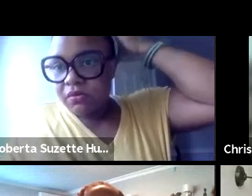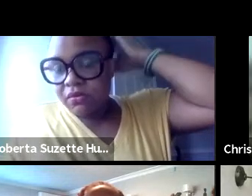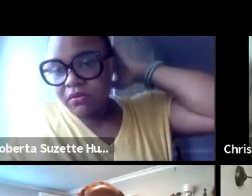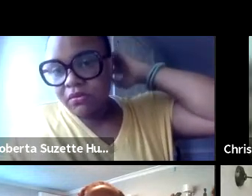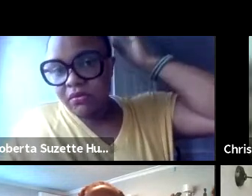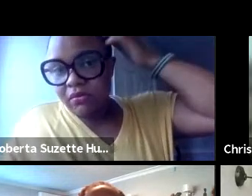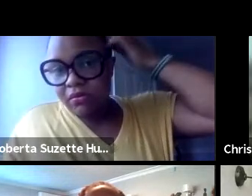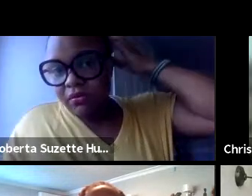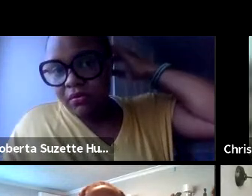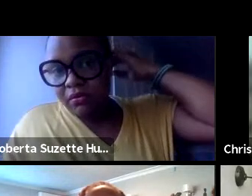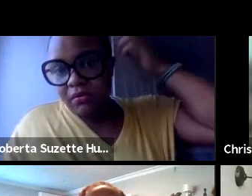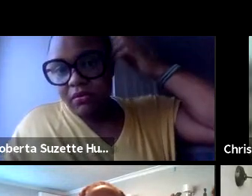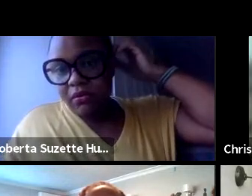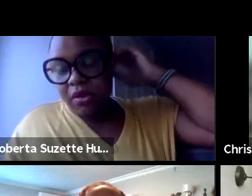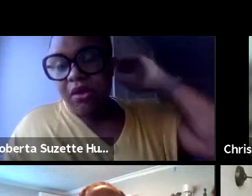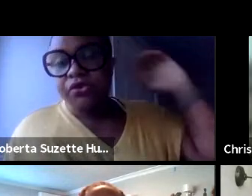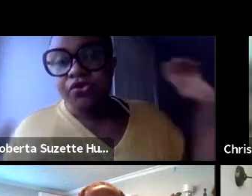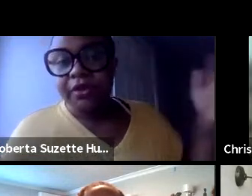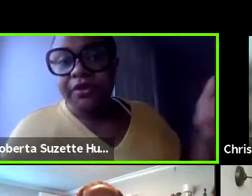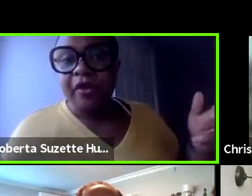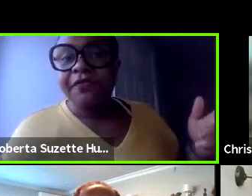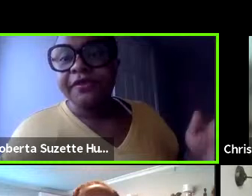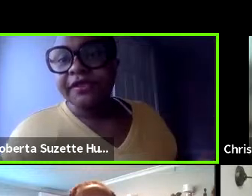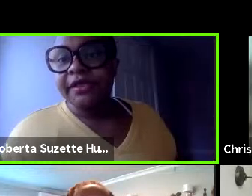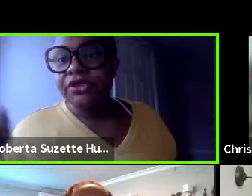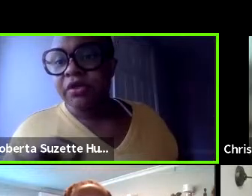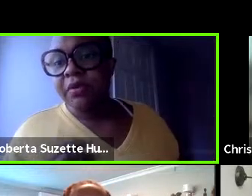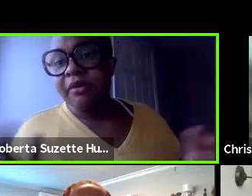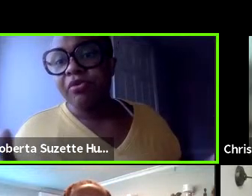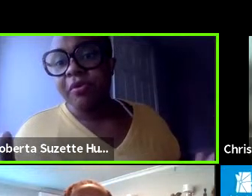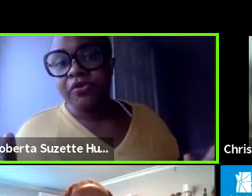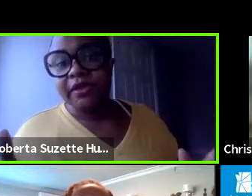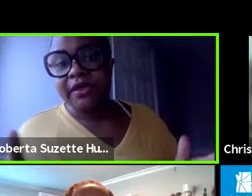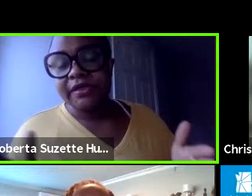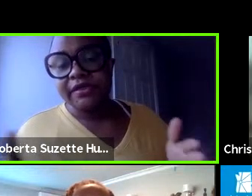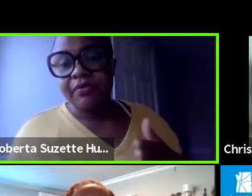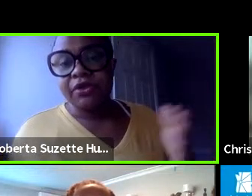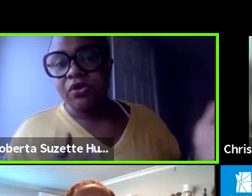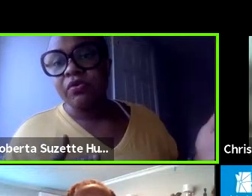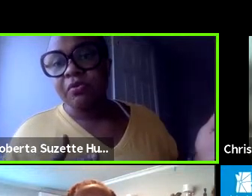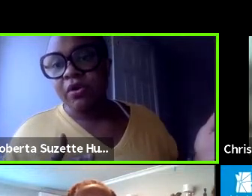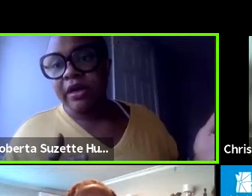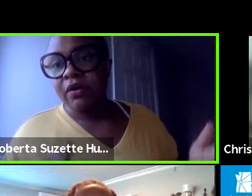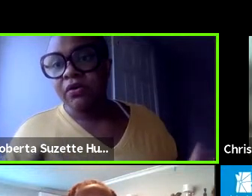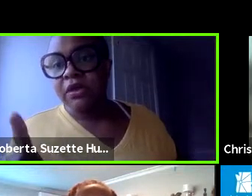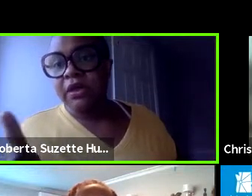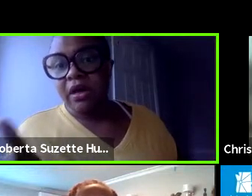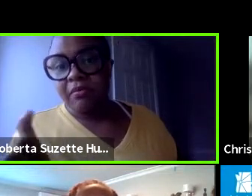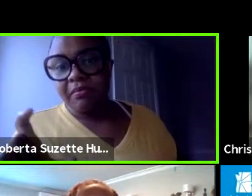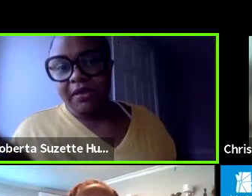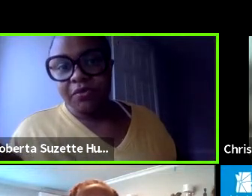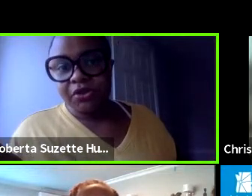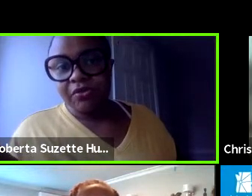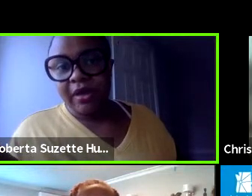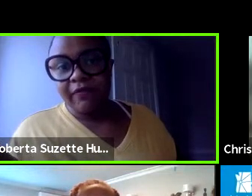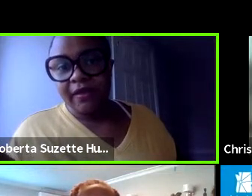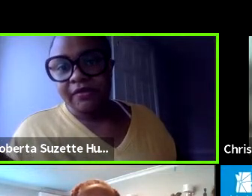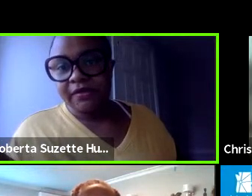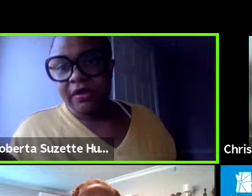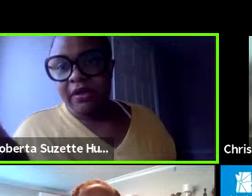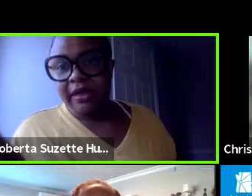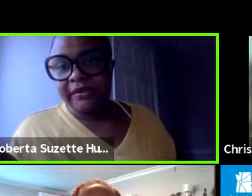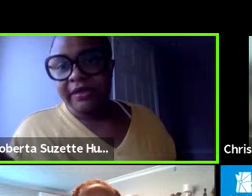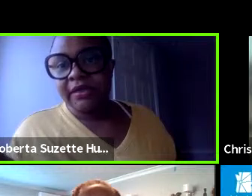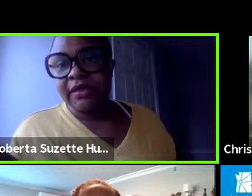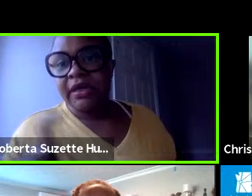did put up the public comment slide. Oh, great. So transparent facilitation, what I'm proposing is that we don't report out because we do have